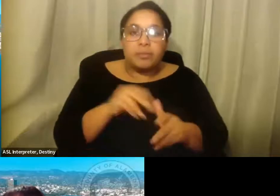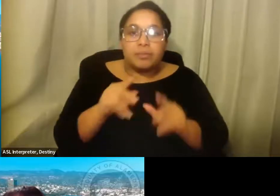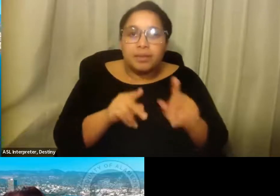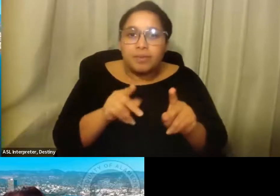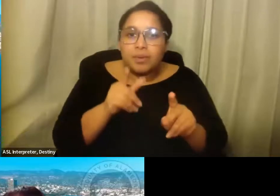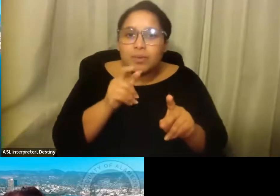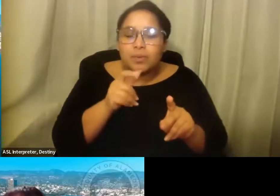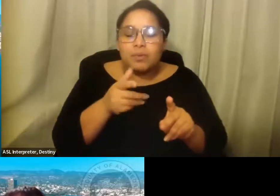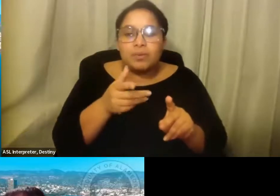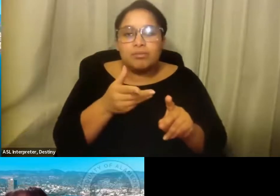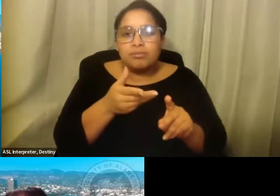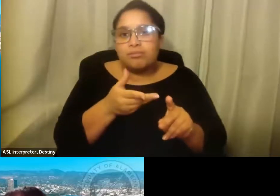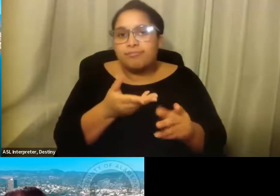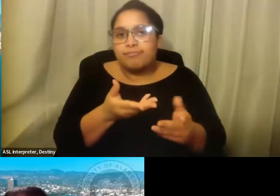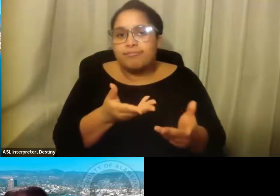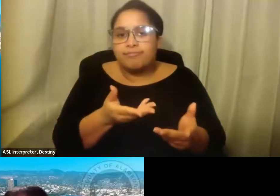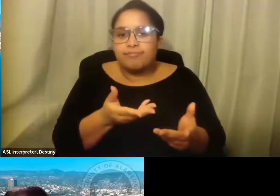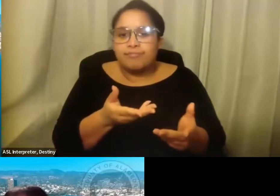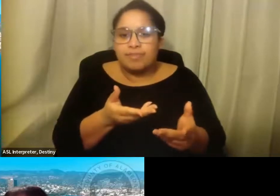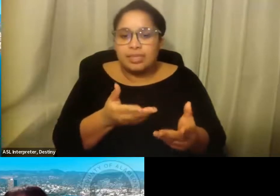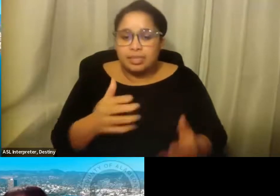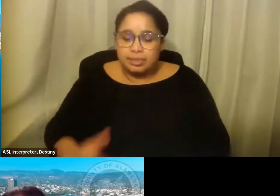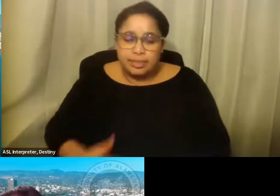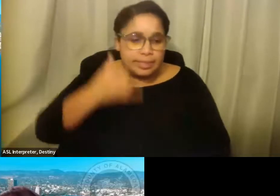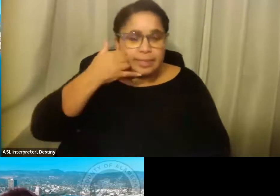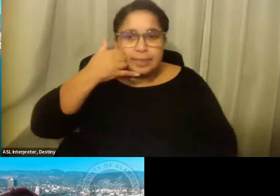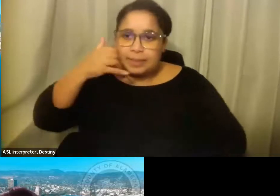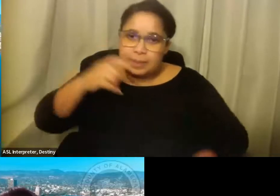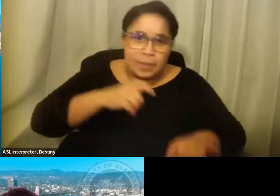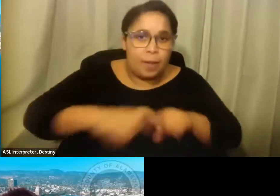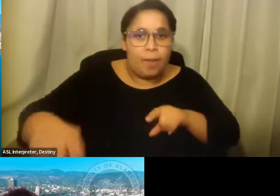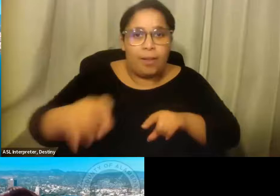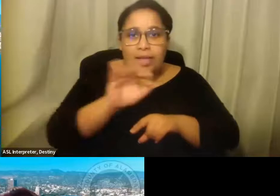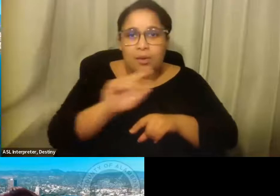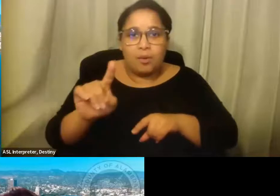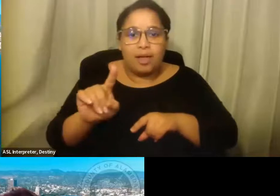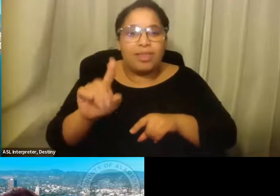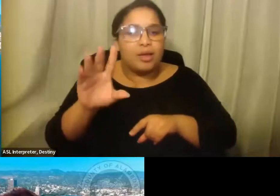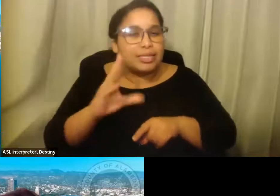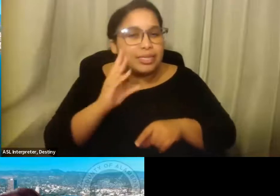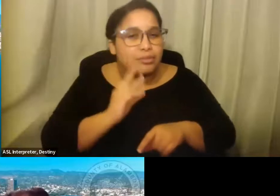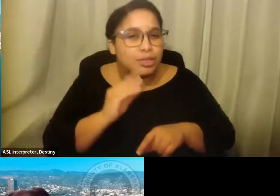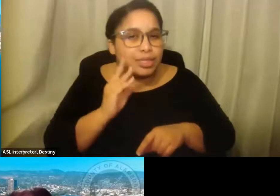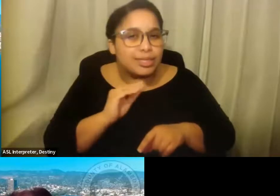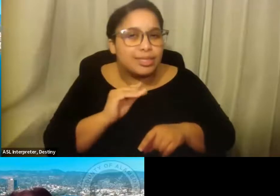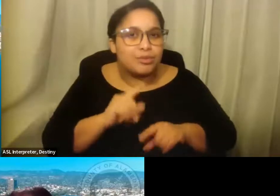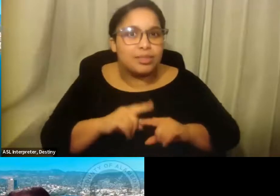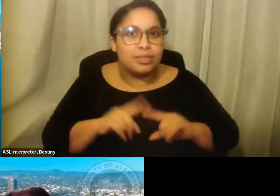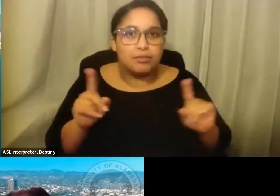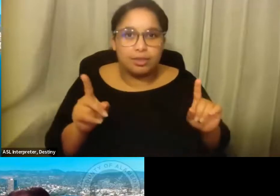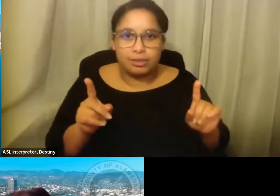are picking up the phone to call 911 will have a very different